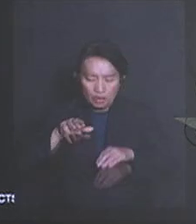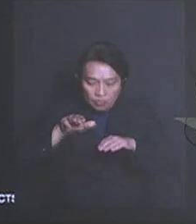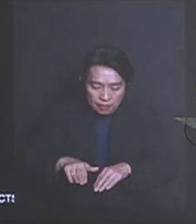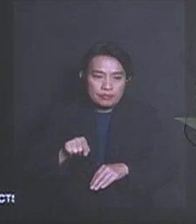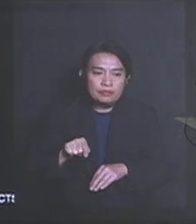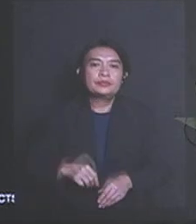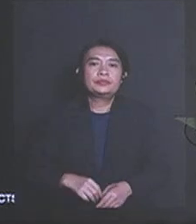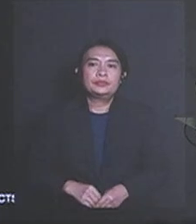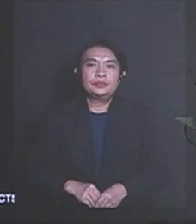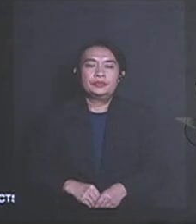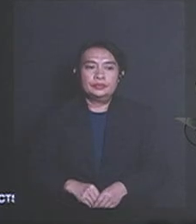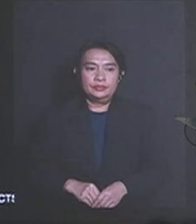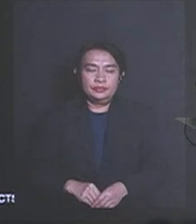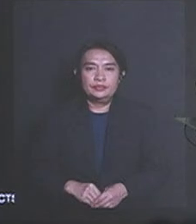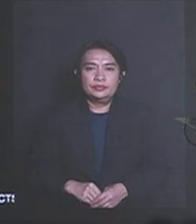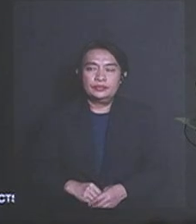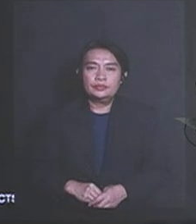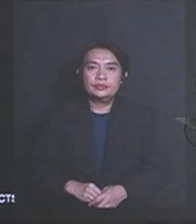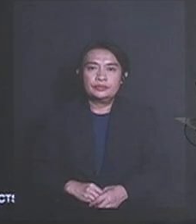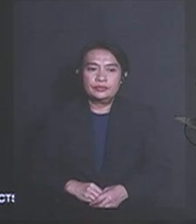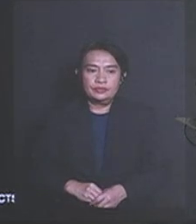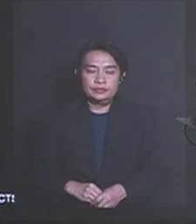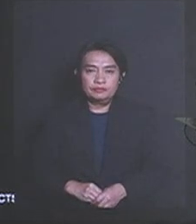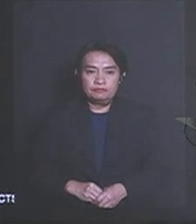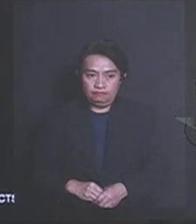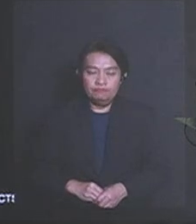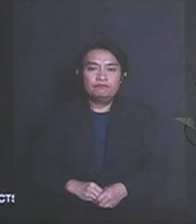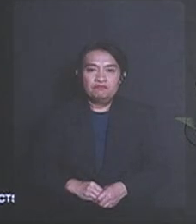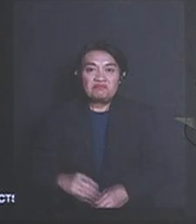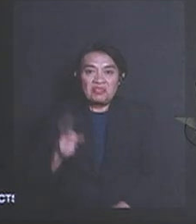I think you understand the quality of our construction.